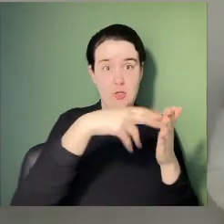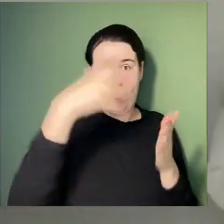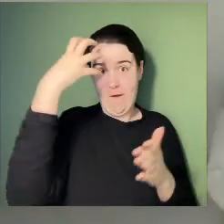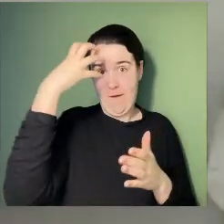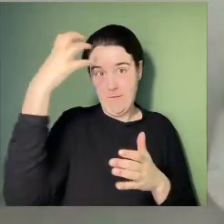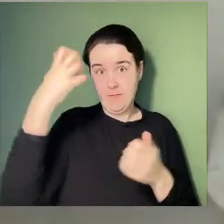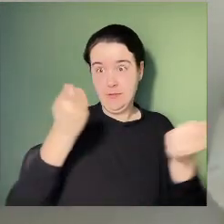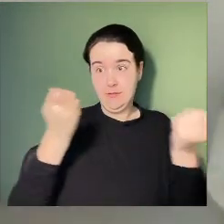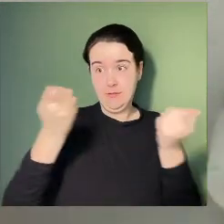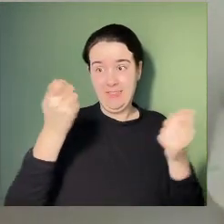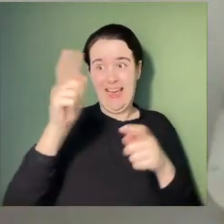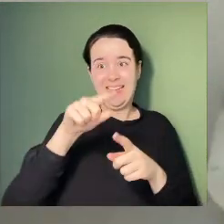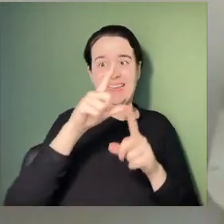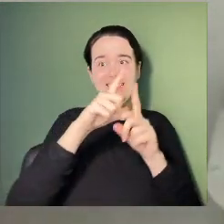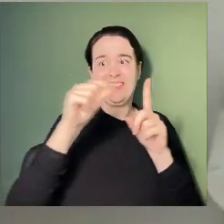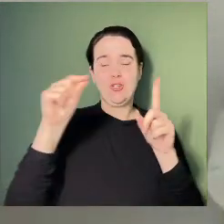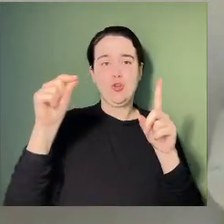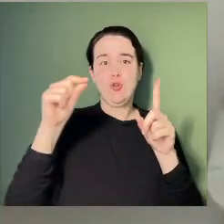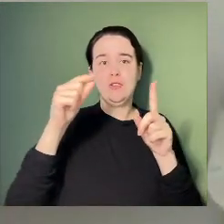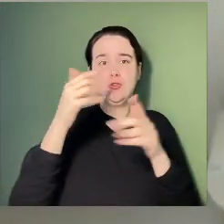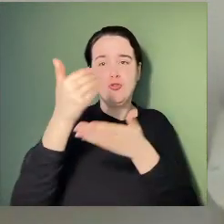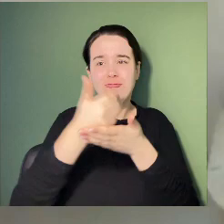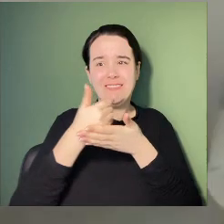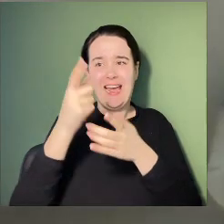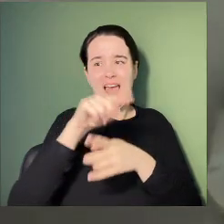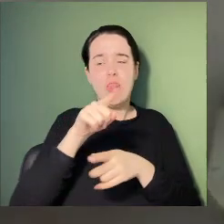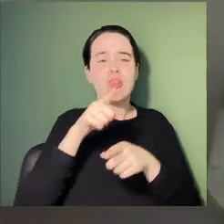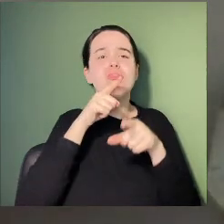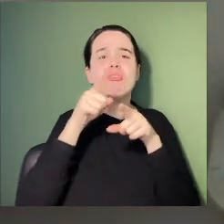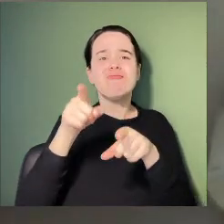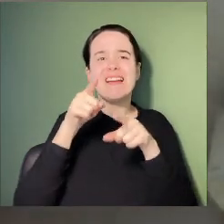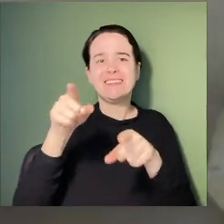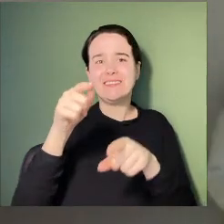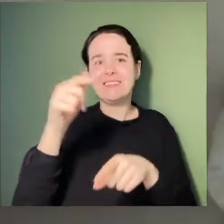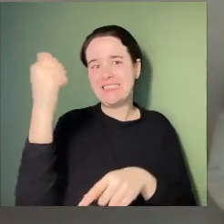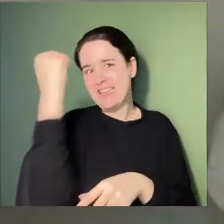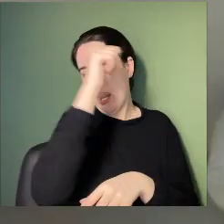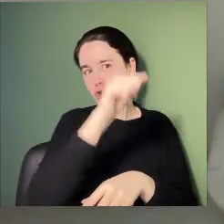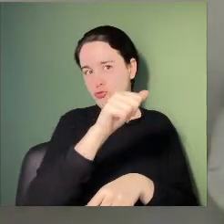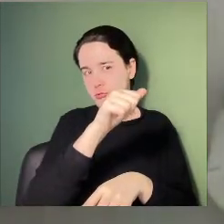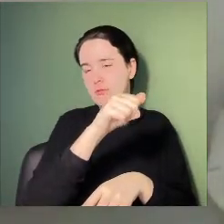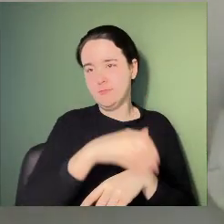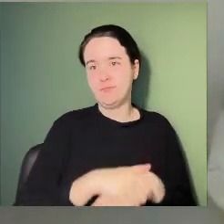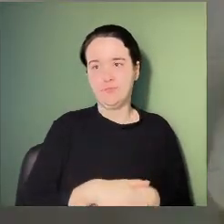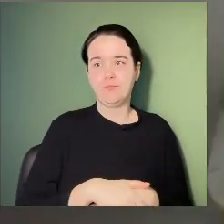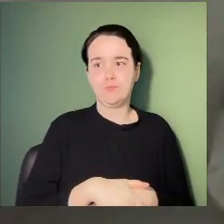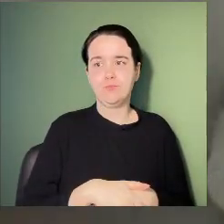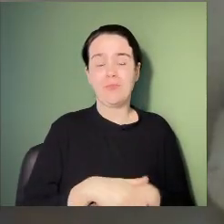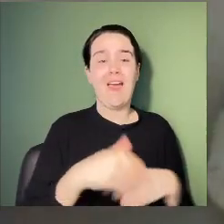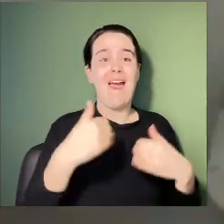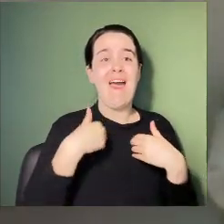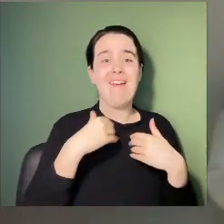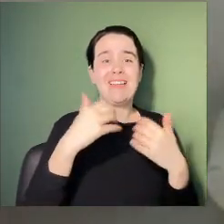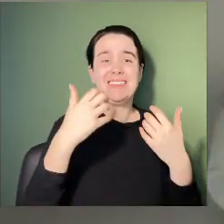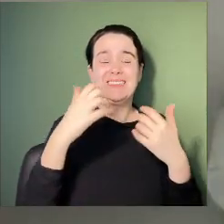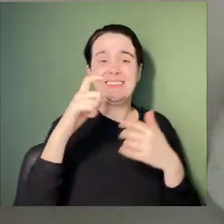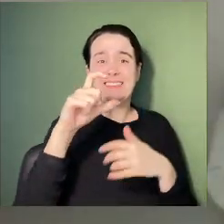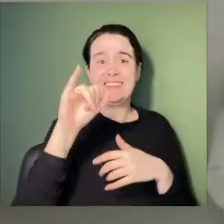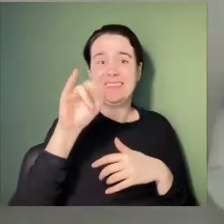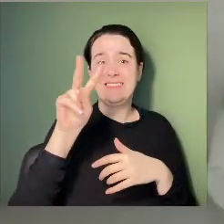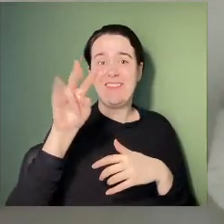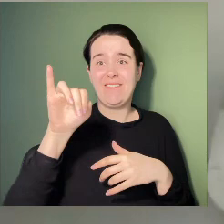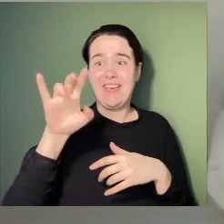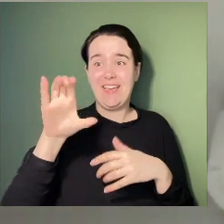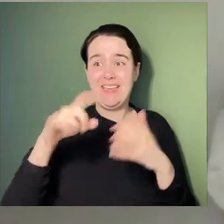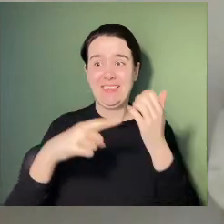threat intelligence. We also have a civic tech project, which we run at the